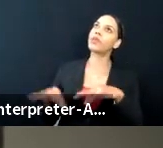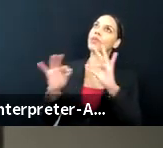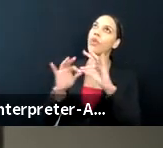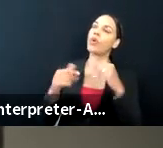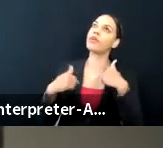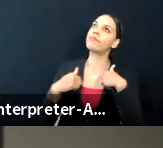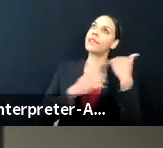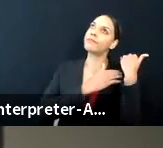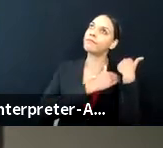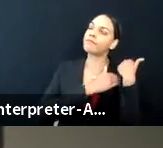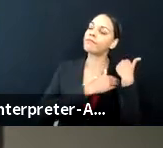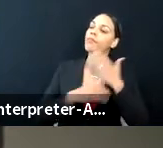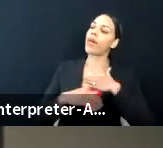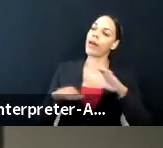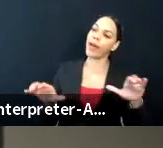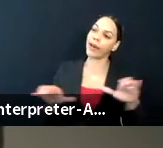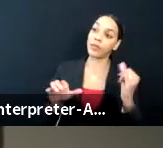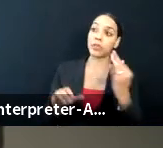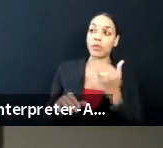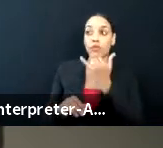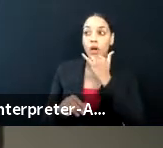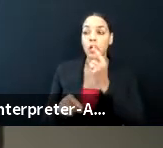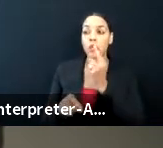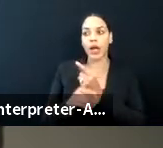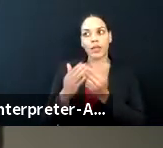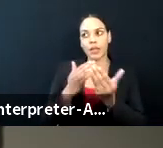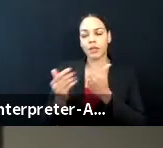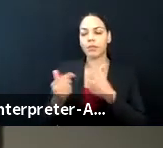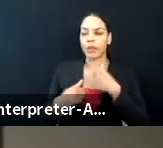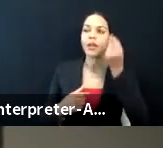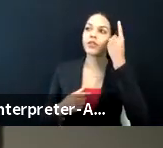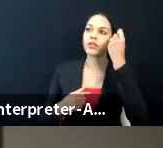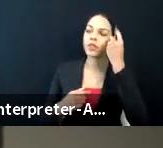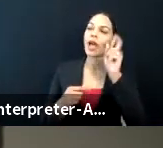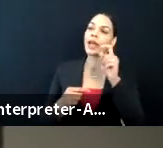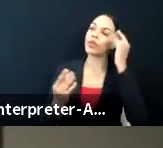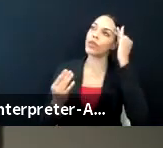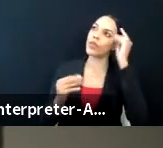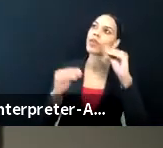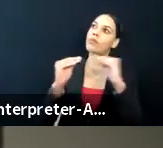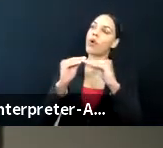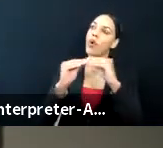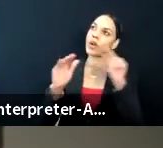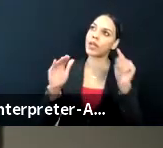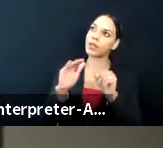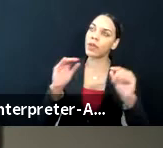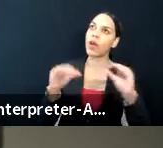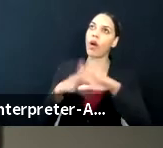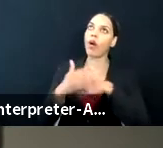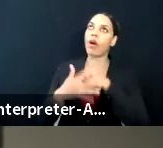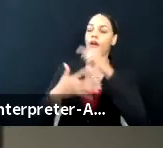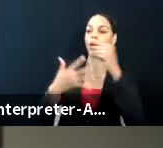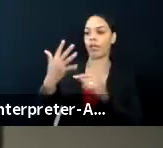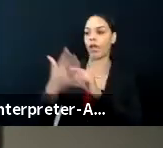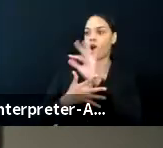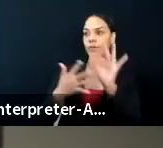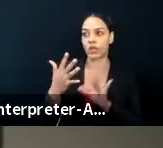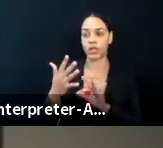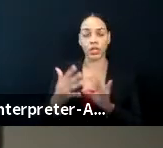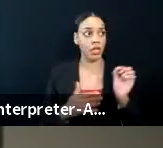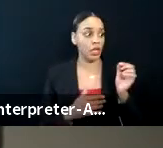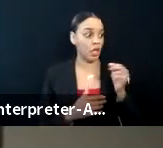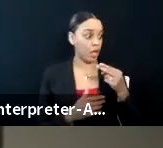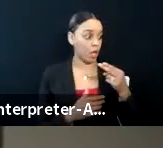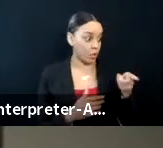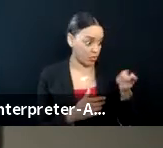for my actions, whether I'm wrong or right. I understand I need to think more and explore all of my options. Oh, you understand